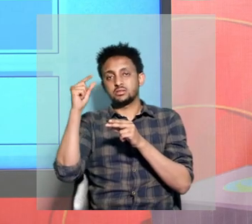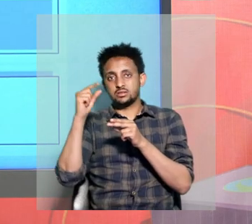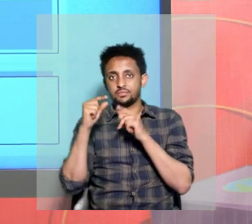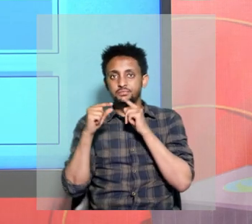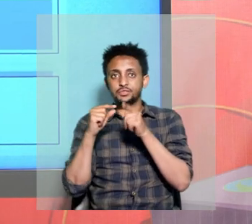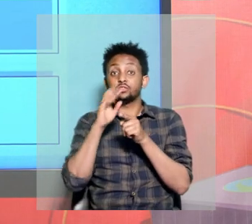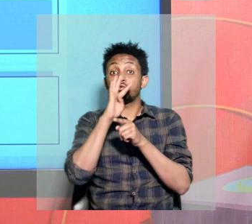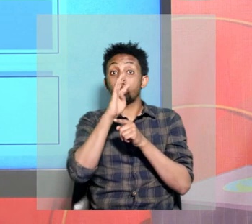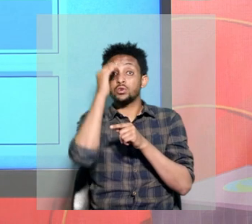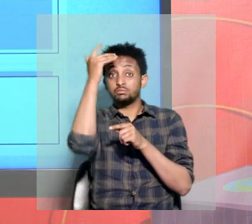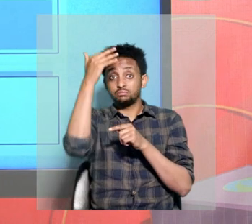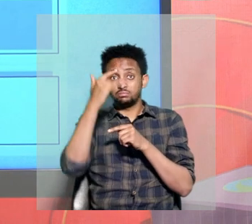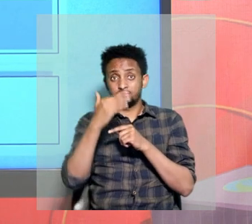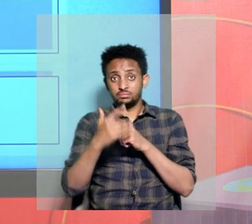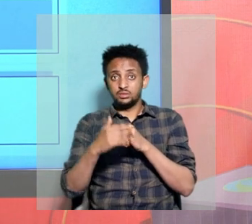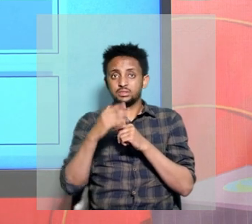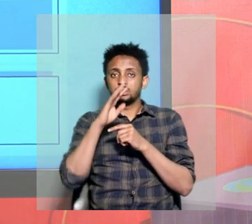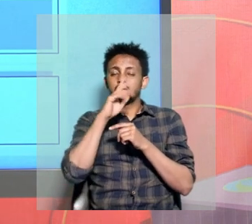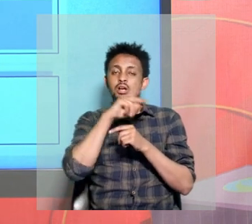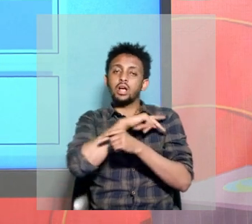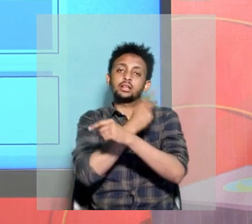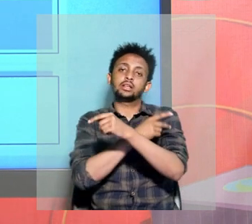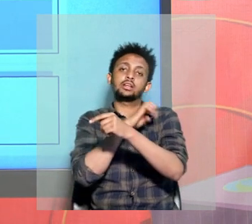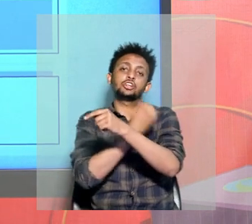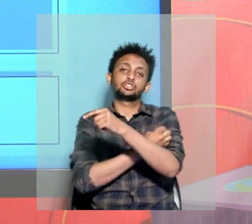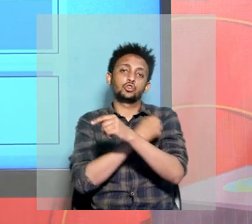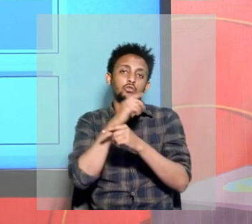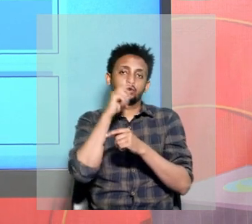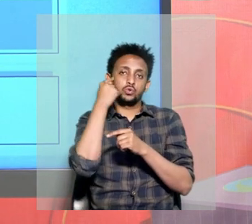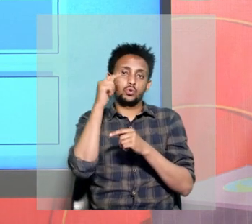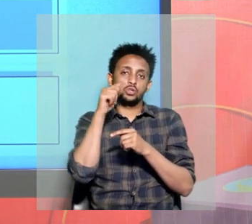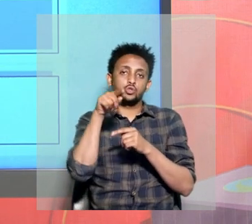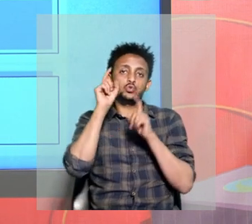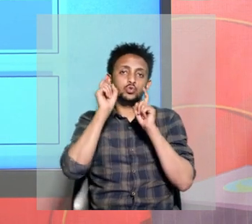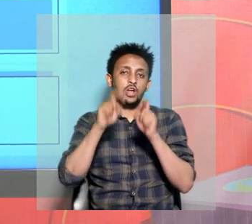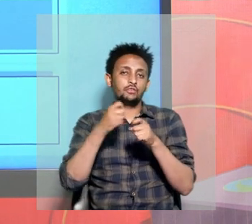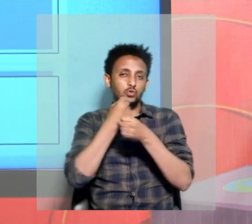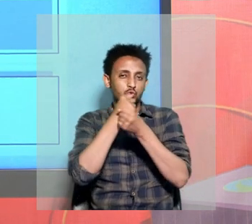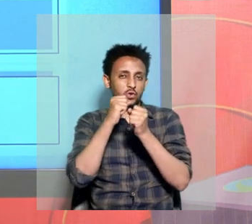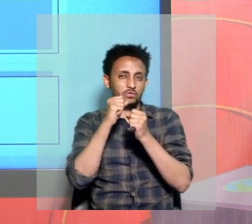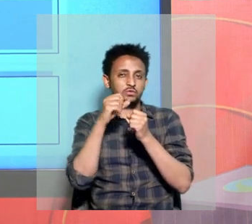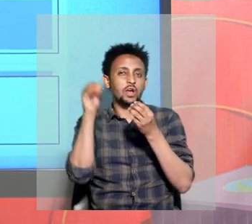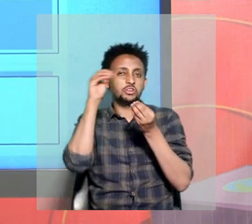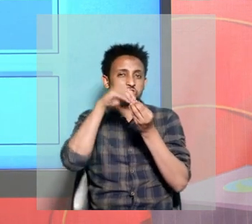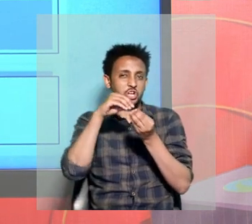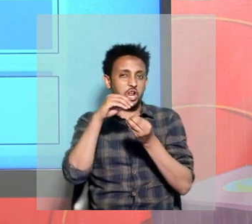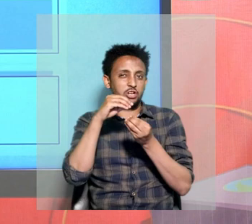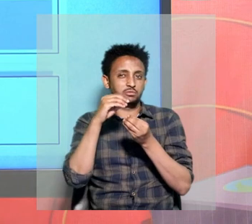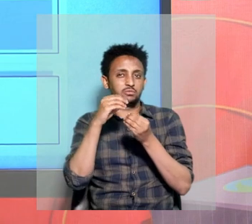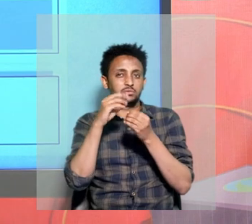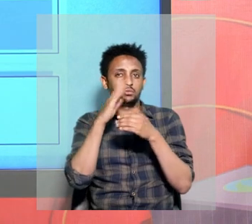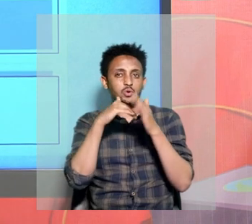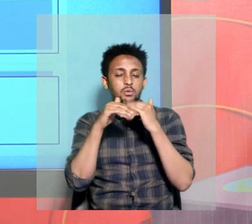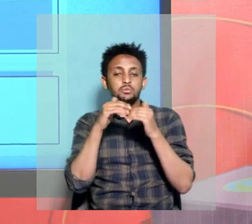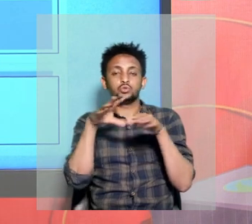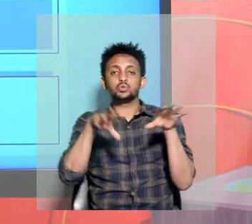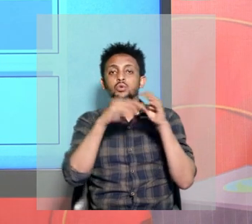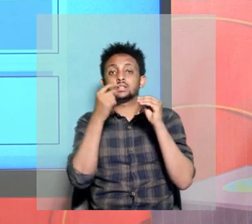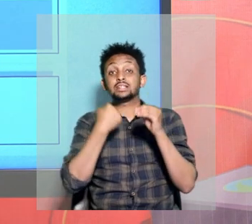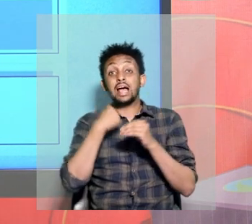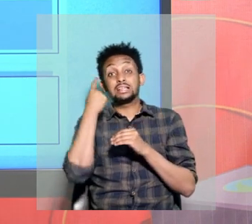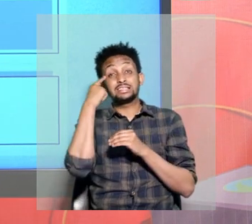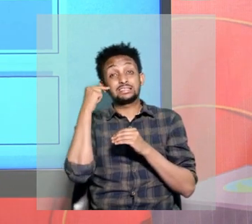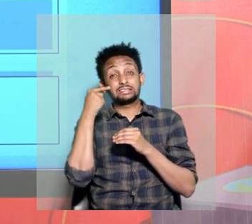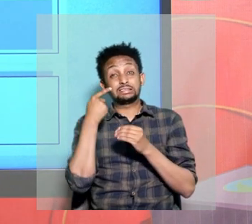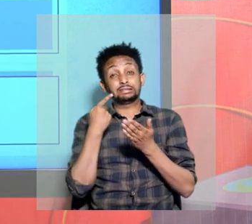four equations derived from kinetic theory of molecules, and you should have to solve some additional problems. Students, I